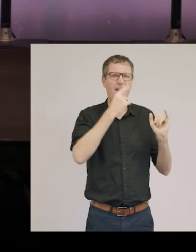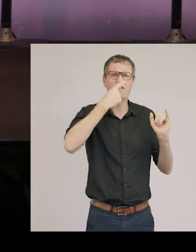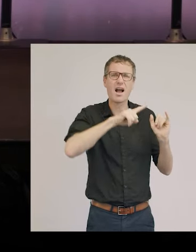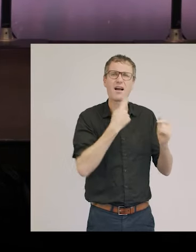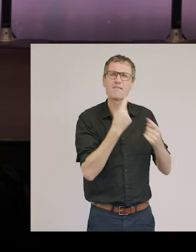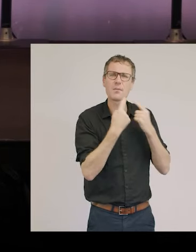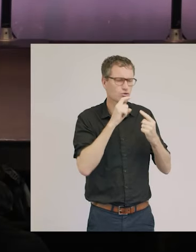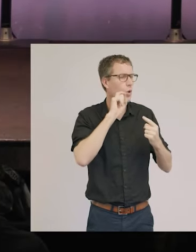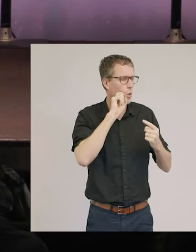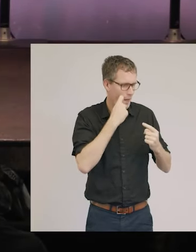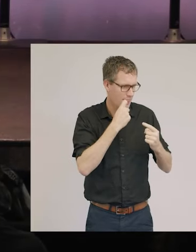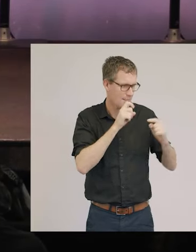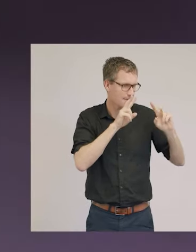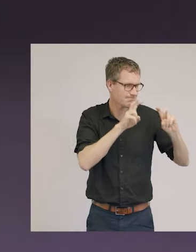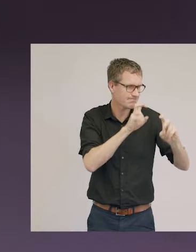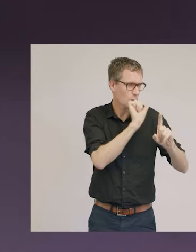after myths.